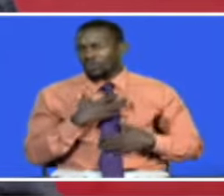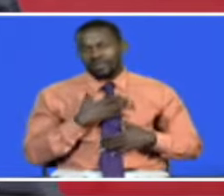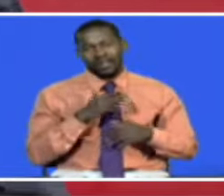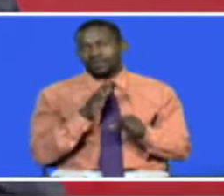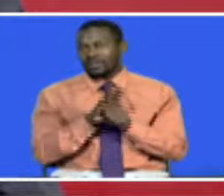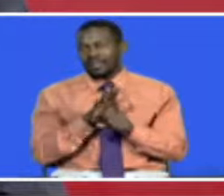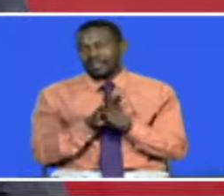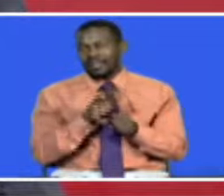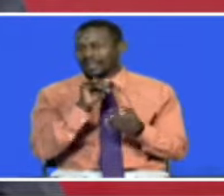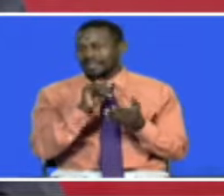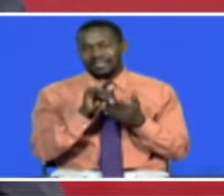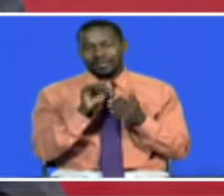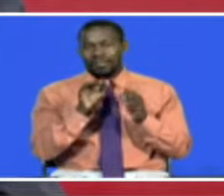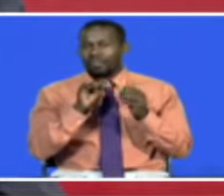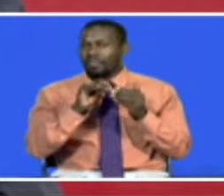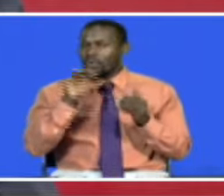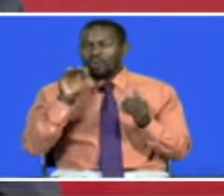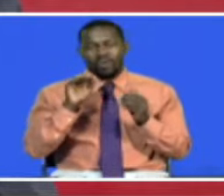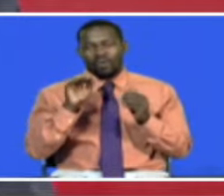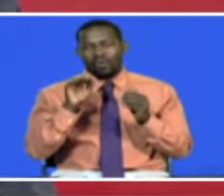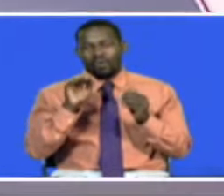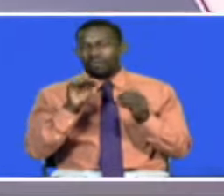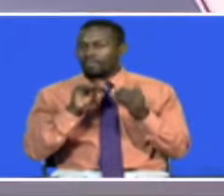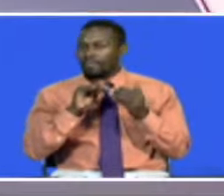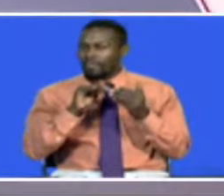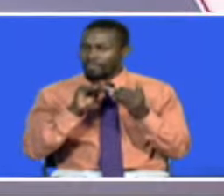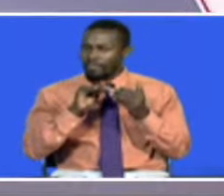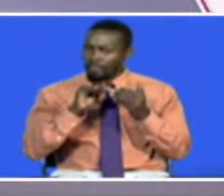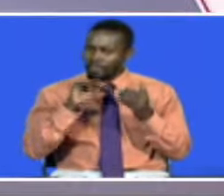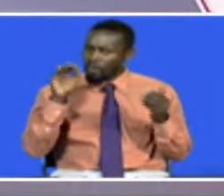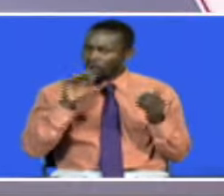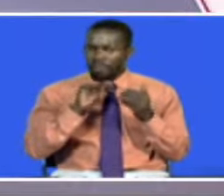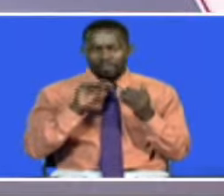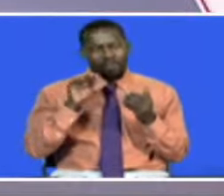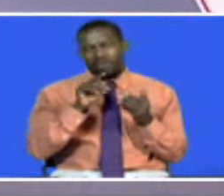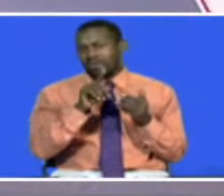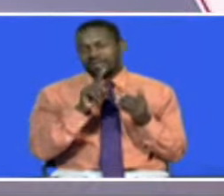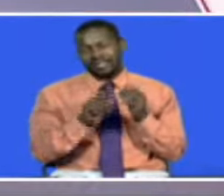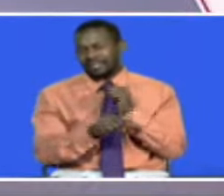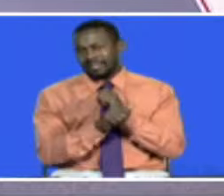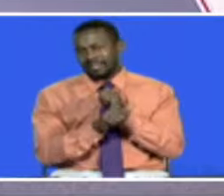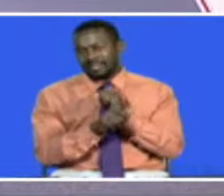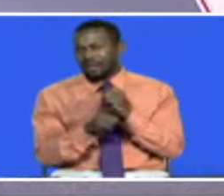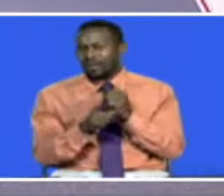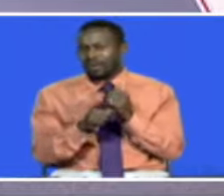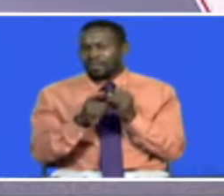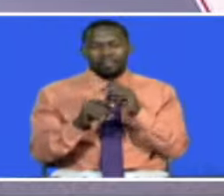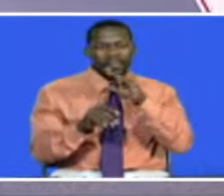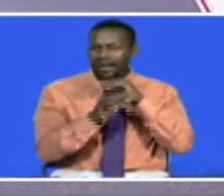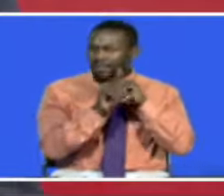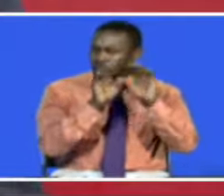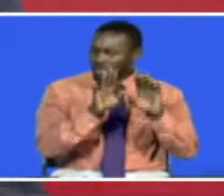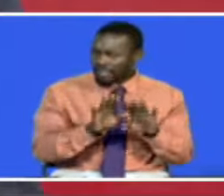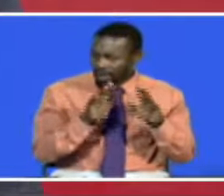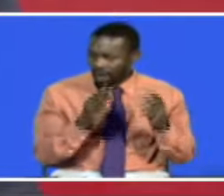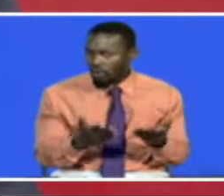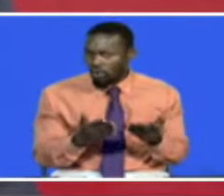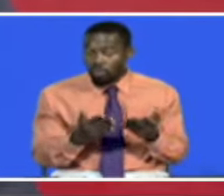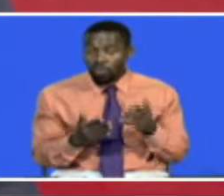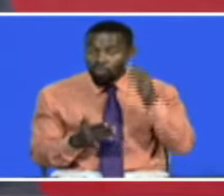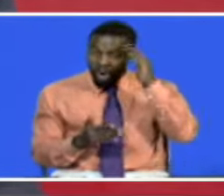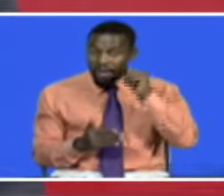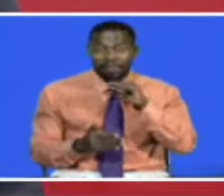is the most answered question. How important was Bob Njagi to them? Yes. But the issue here was that Bob Njagi was leading